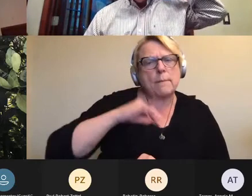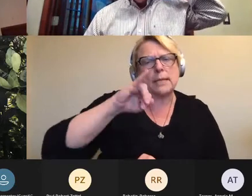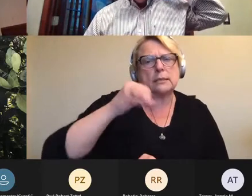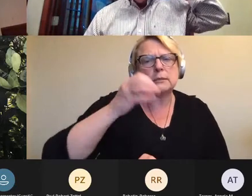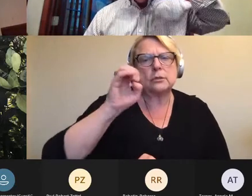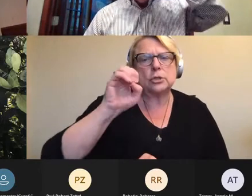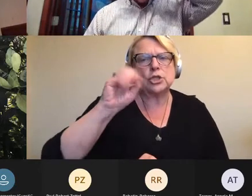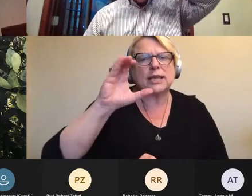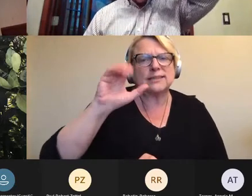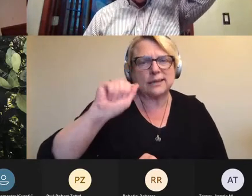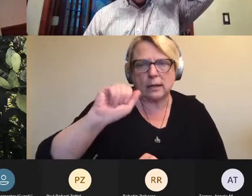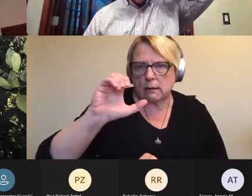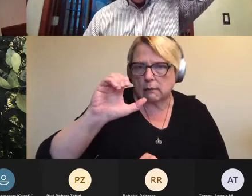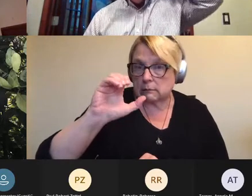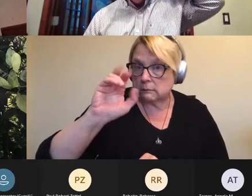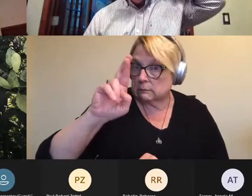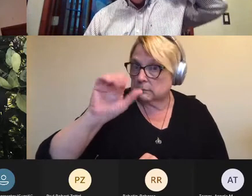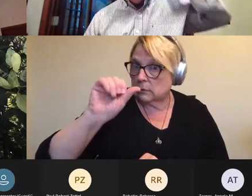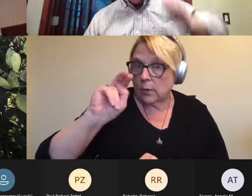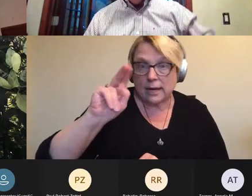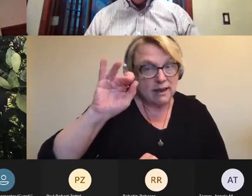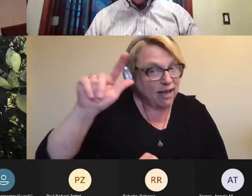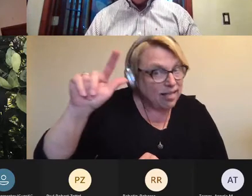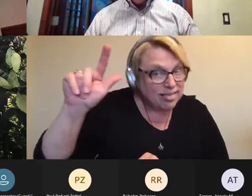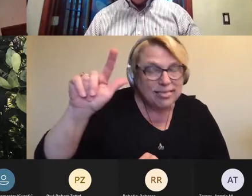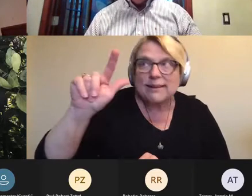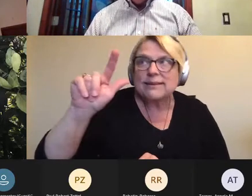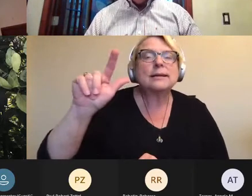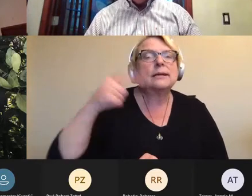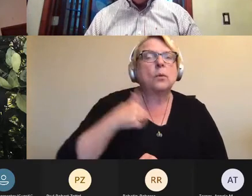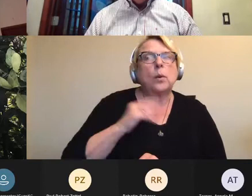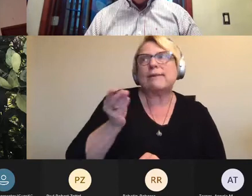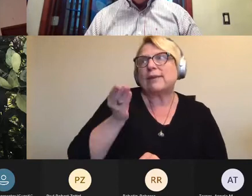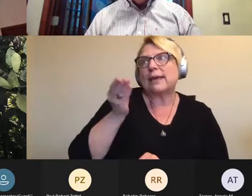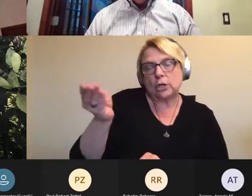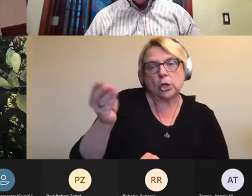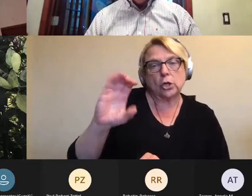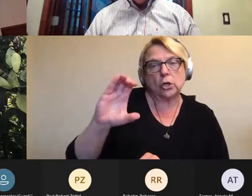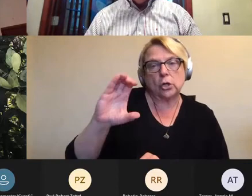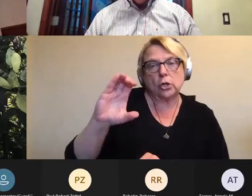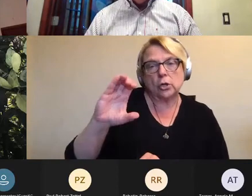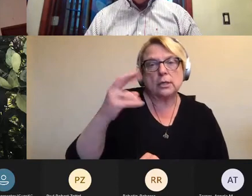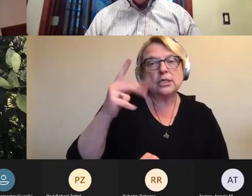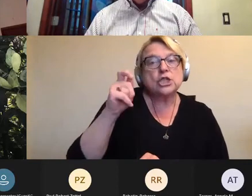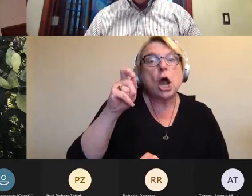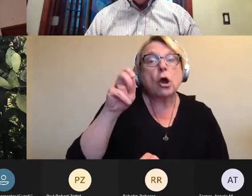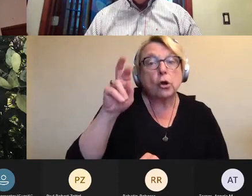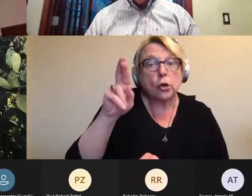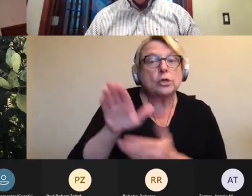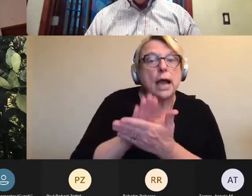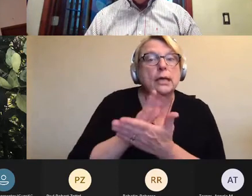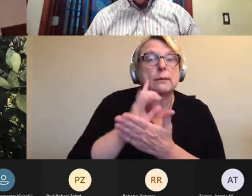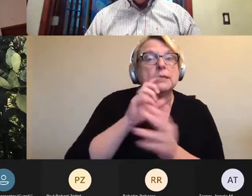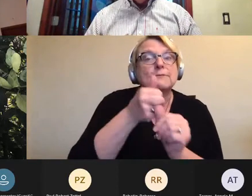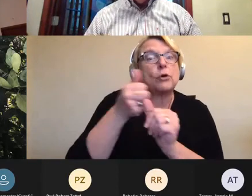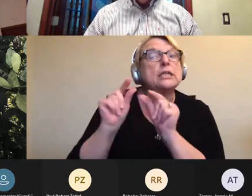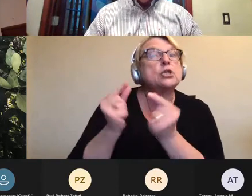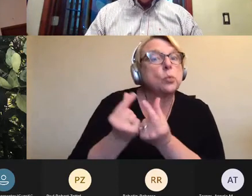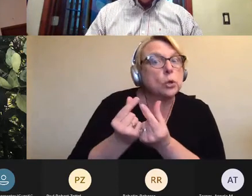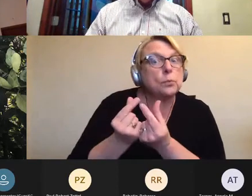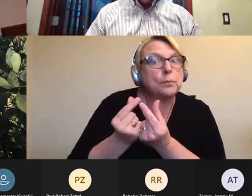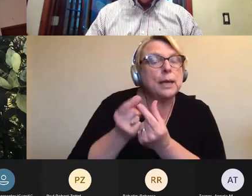provided her with some information of all, like, I guess you call the charter documents of each of those groups. And she's going to be working with some of